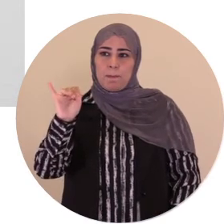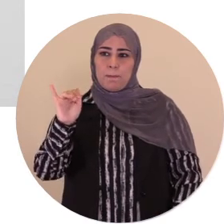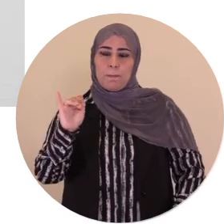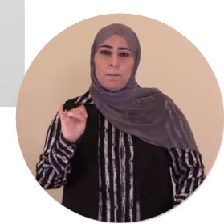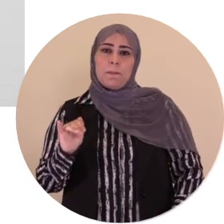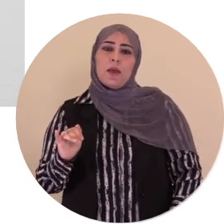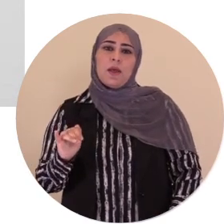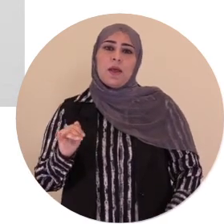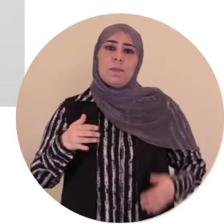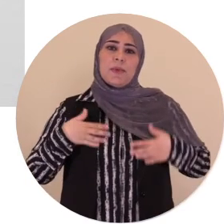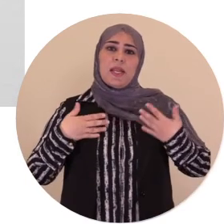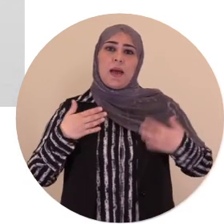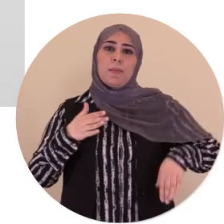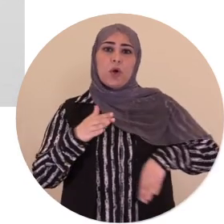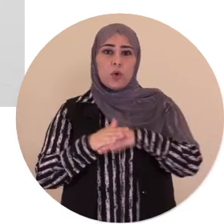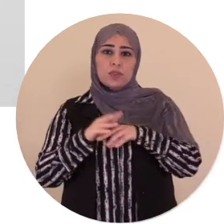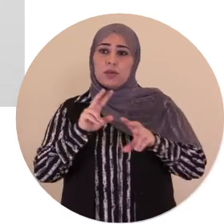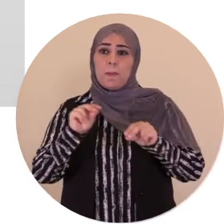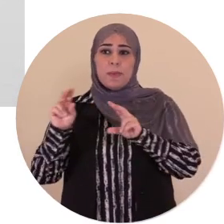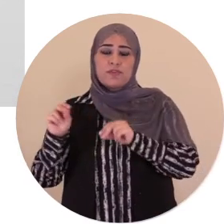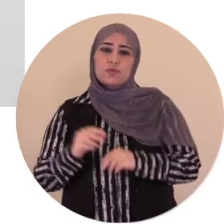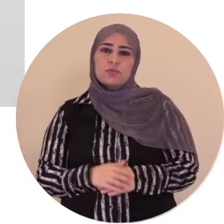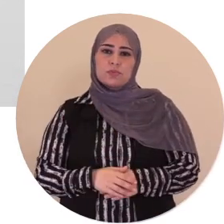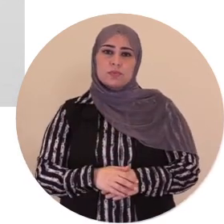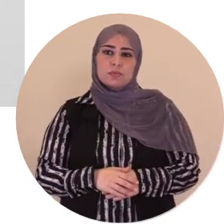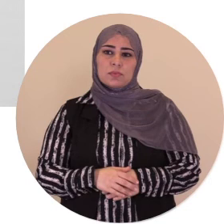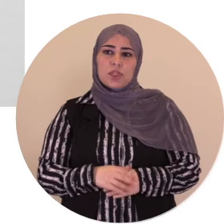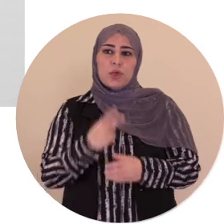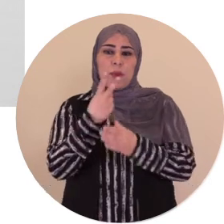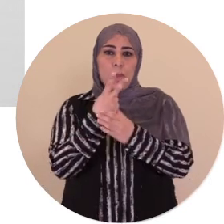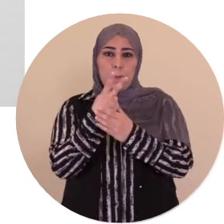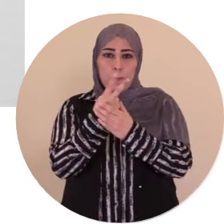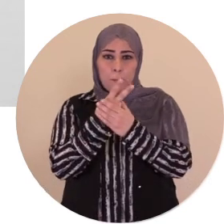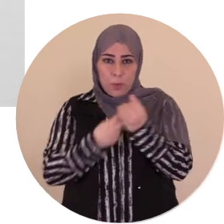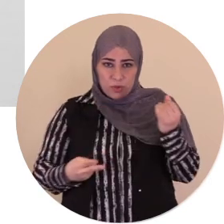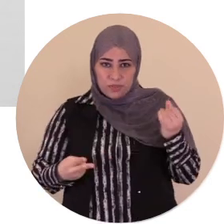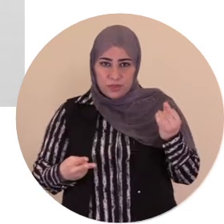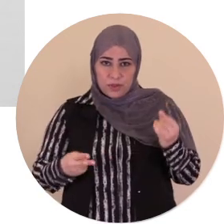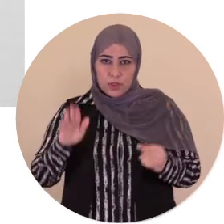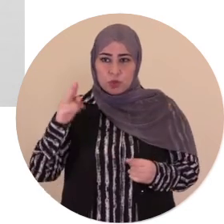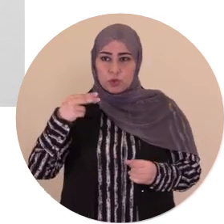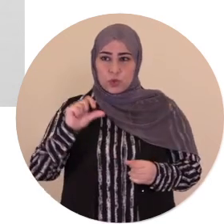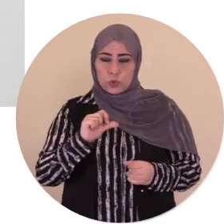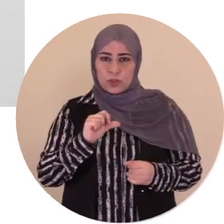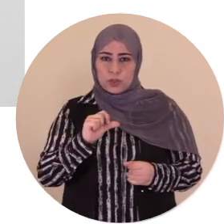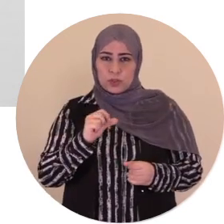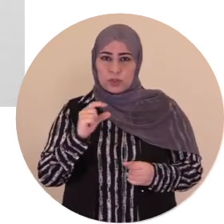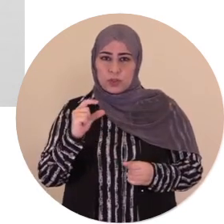works? You can also look at the other example. I speak English, I speak Spanish too. I speak both English and